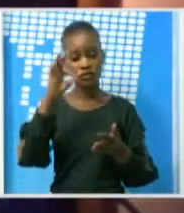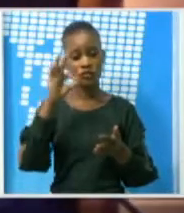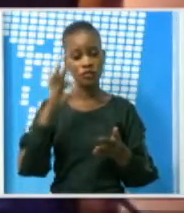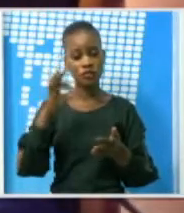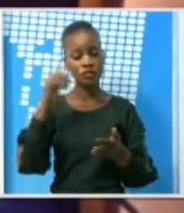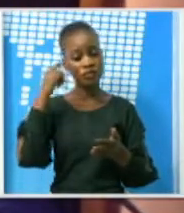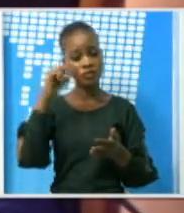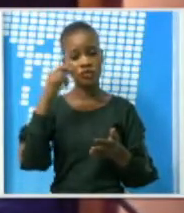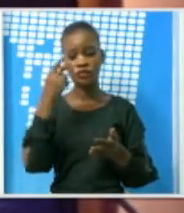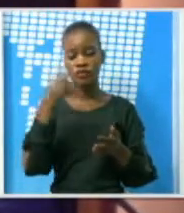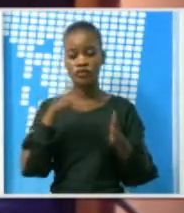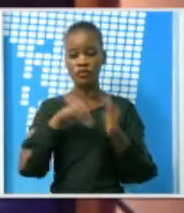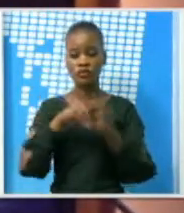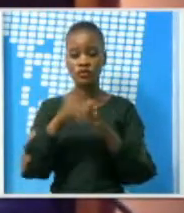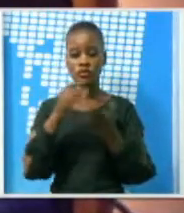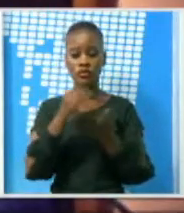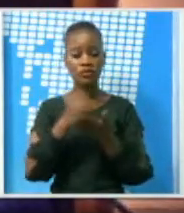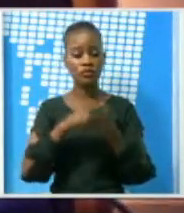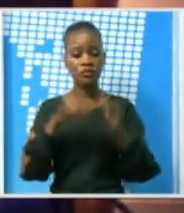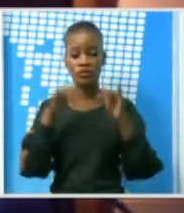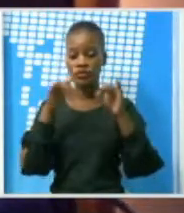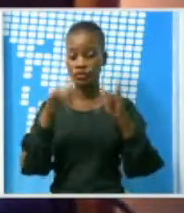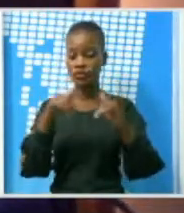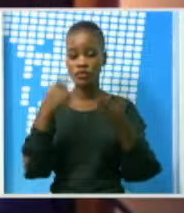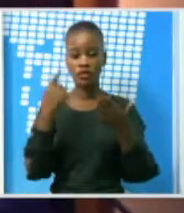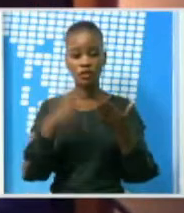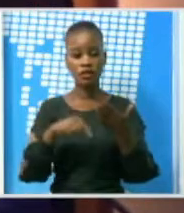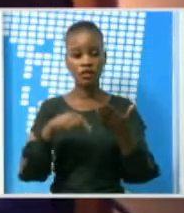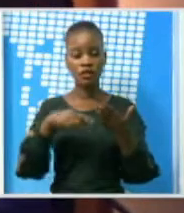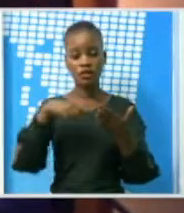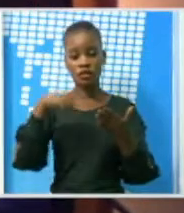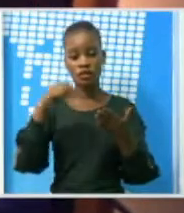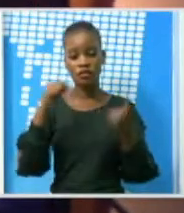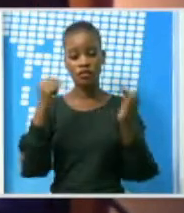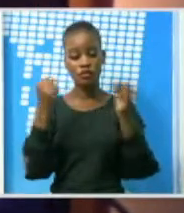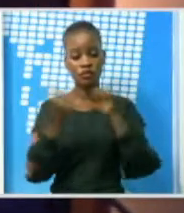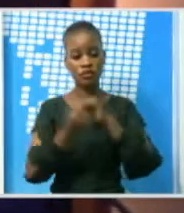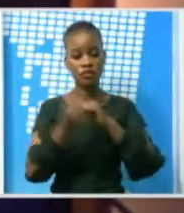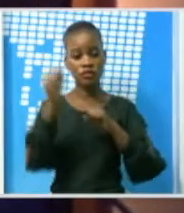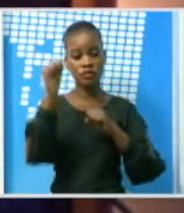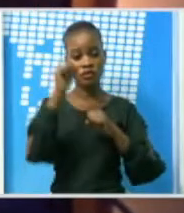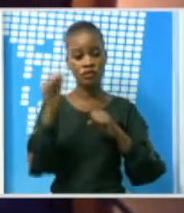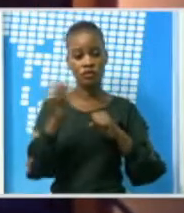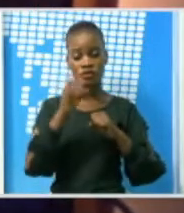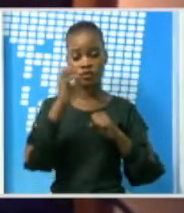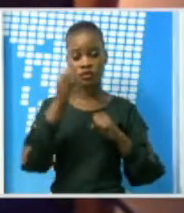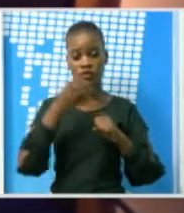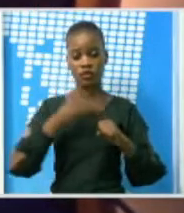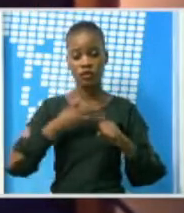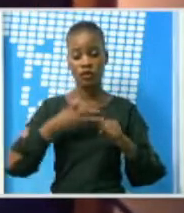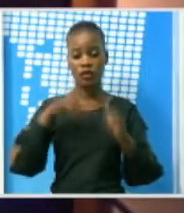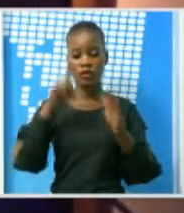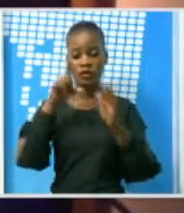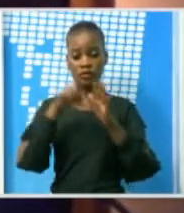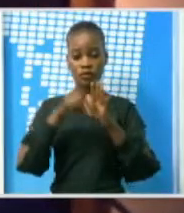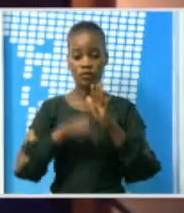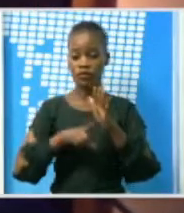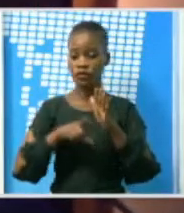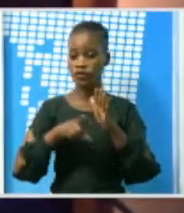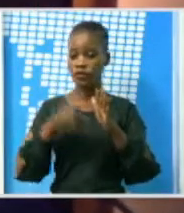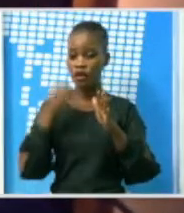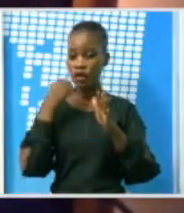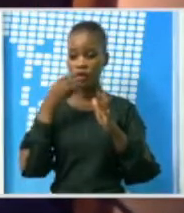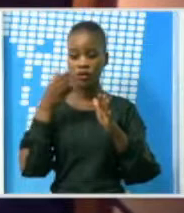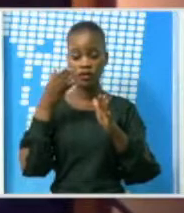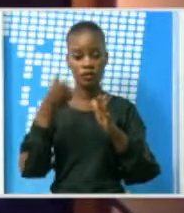to develop these resources, for instance, geothermal, to have a long-lasting energy at